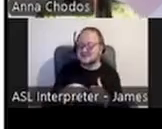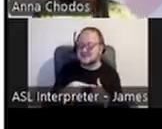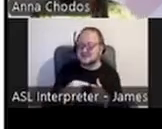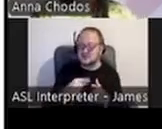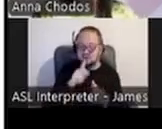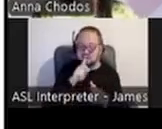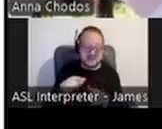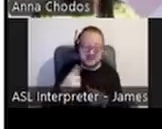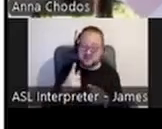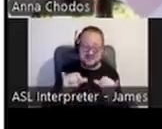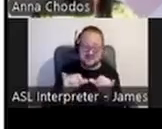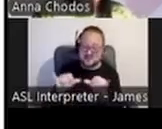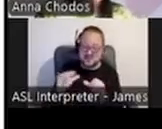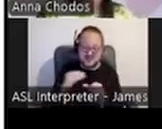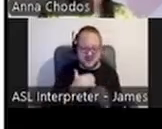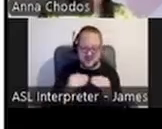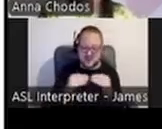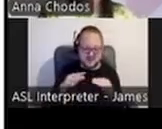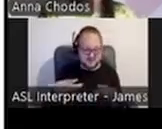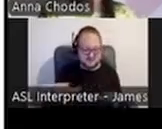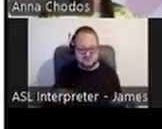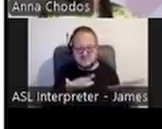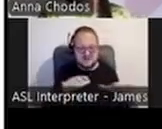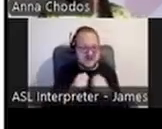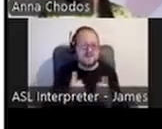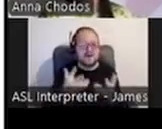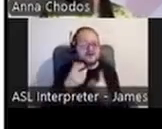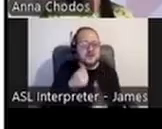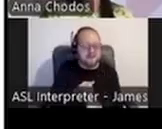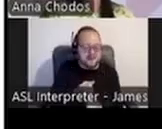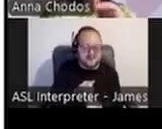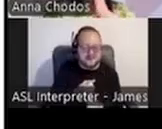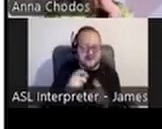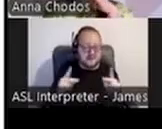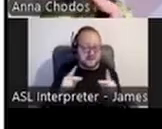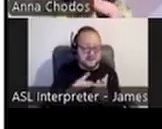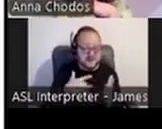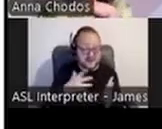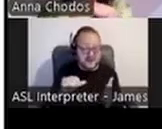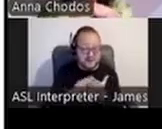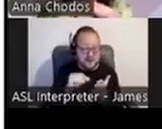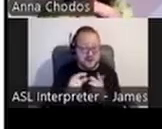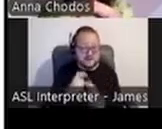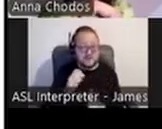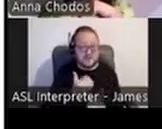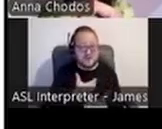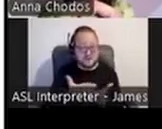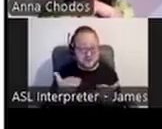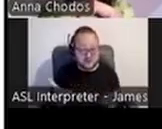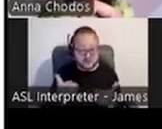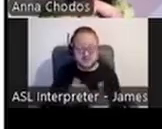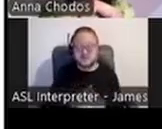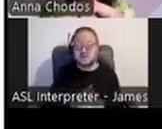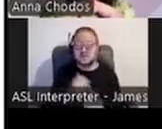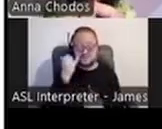training and, if people feel like they're learning from our materials and things like that. But I think if we think more broadly and what the evidence